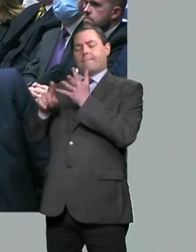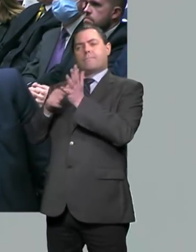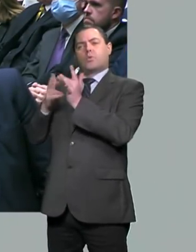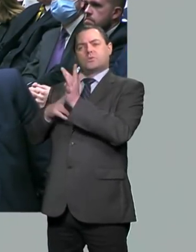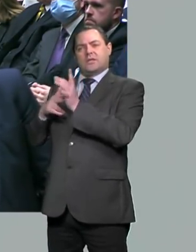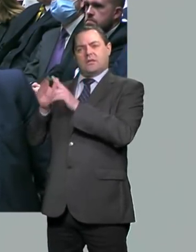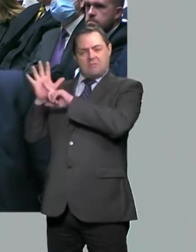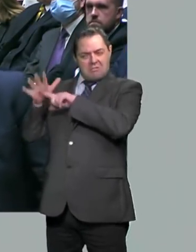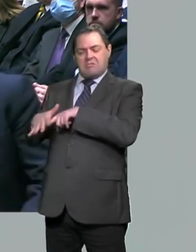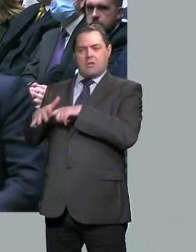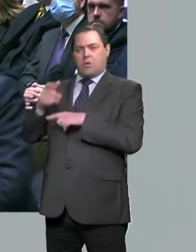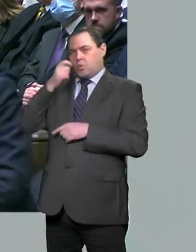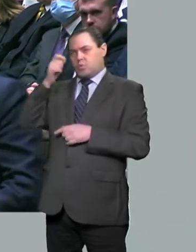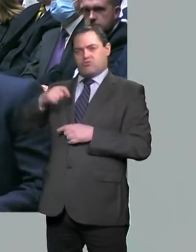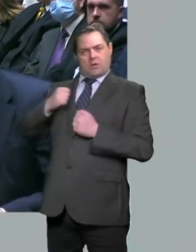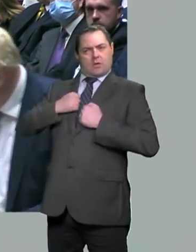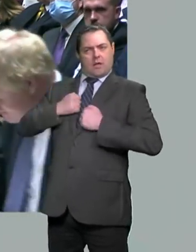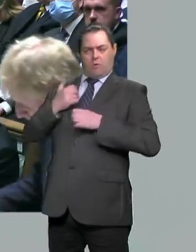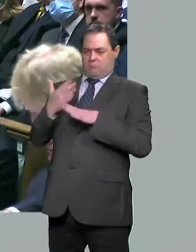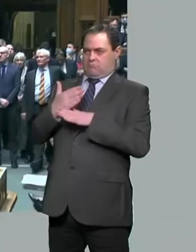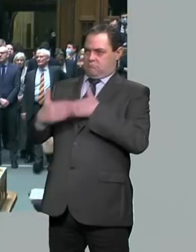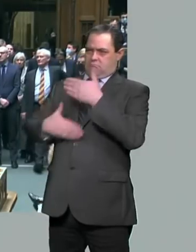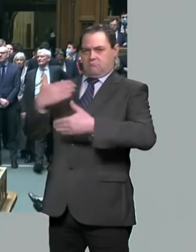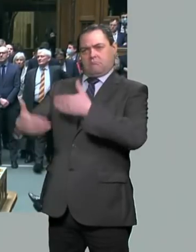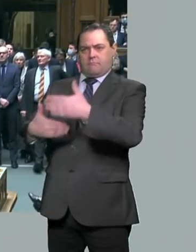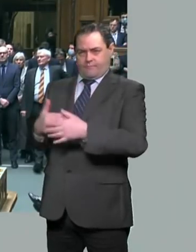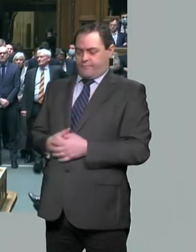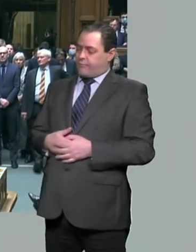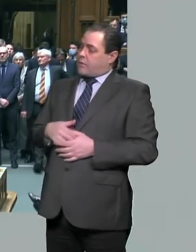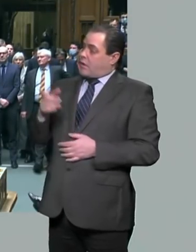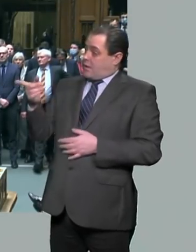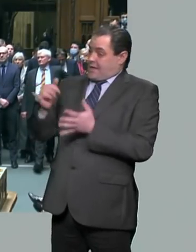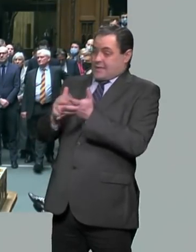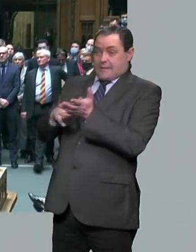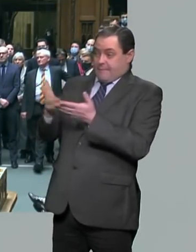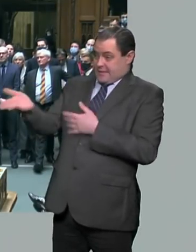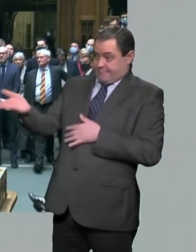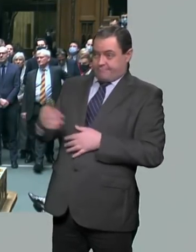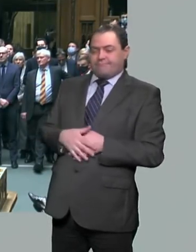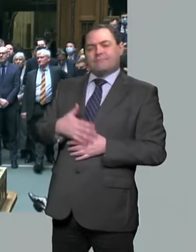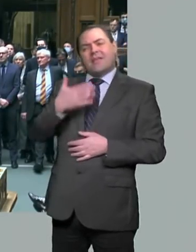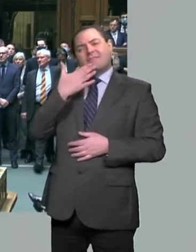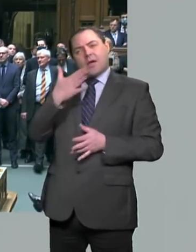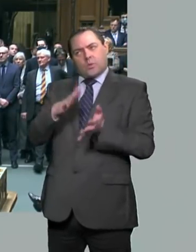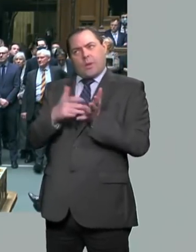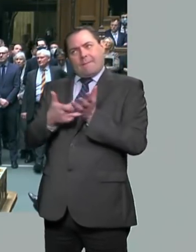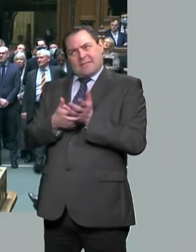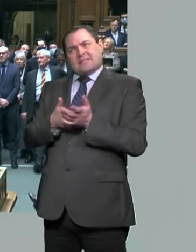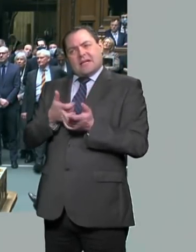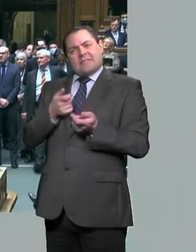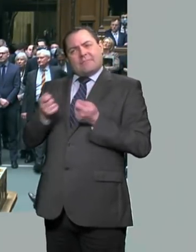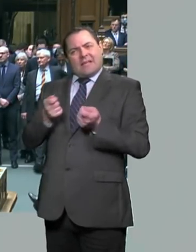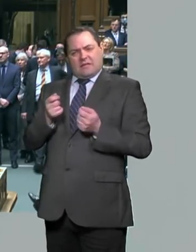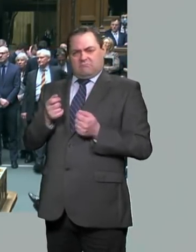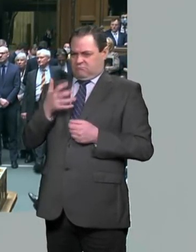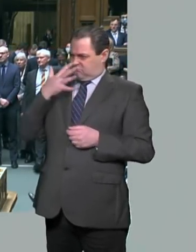against Ukraine. And that's what we've been doing. Ian Blackford. Thank you, Mr. Speaker. I mean, that was a disgraceful